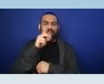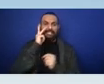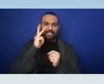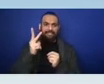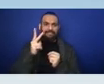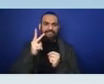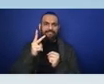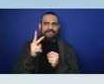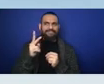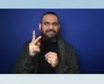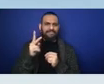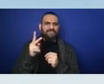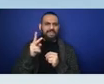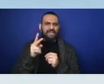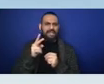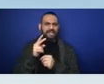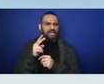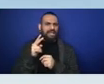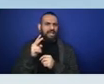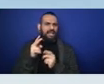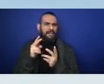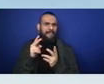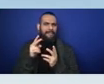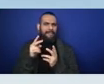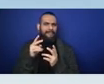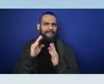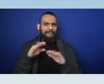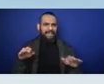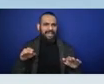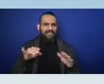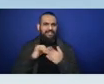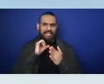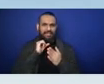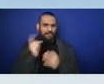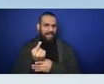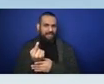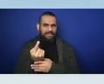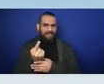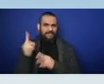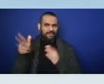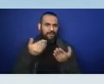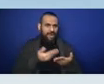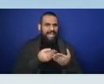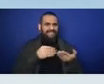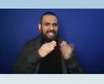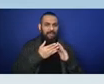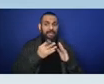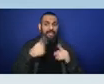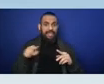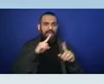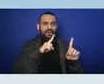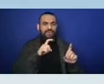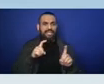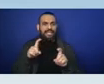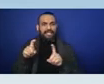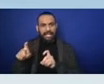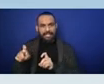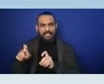know that many of the same restrictions from the prior administration are still in place, and I won't go